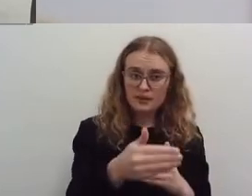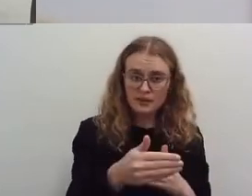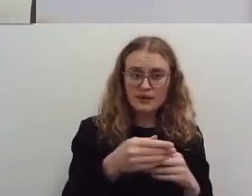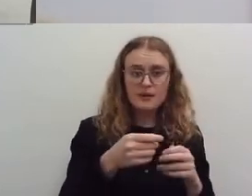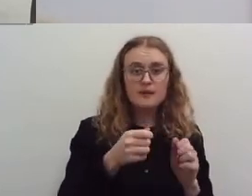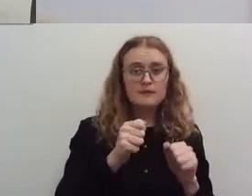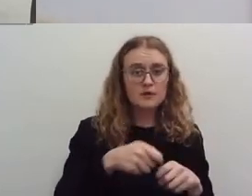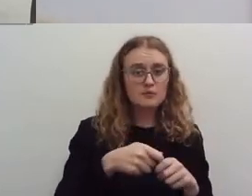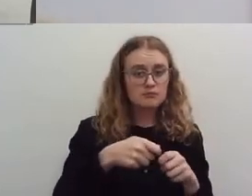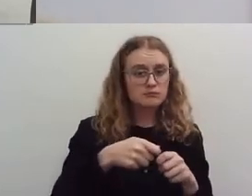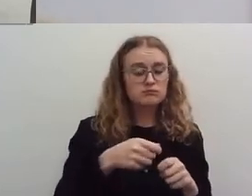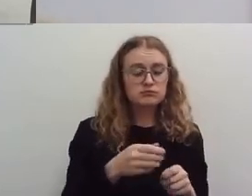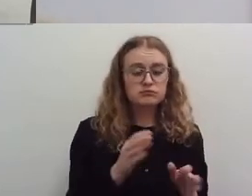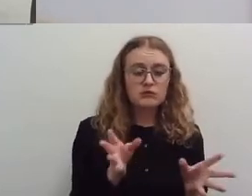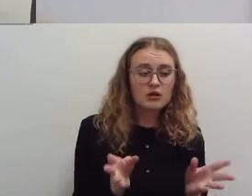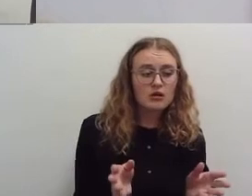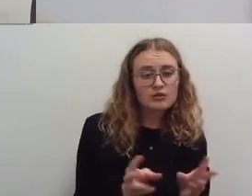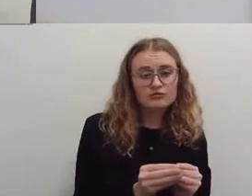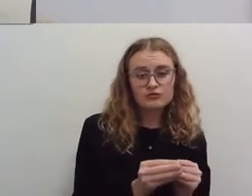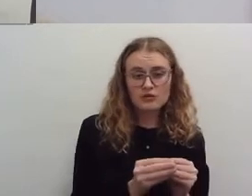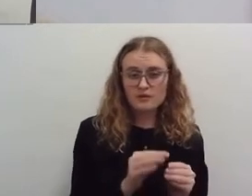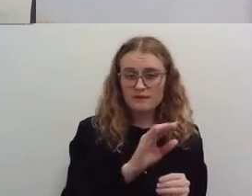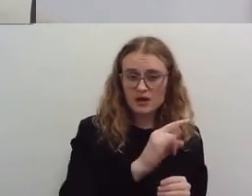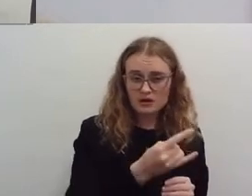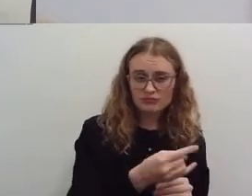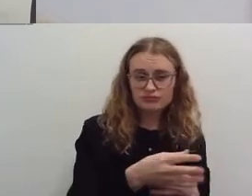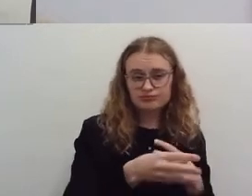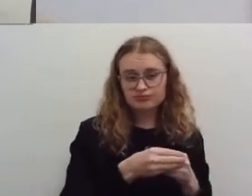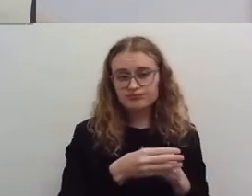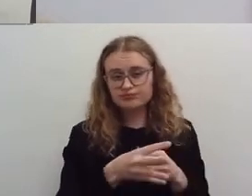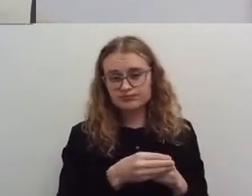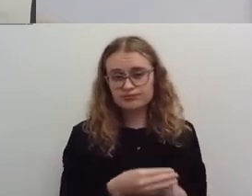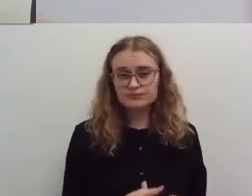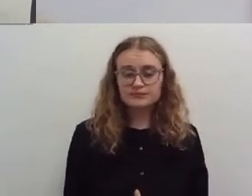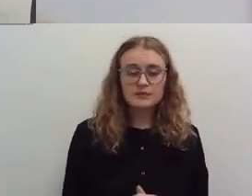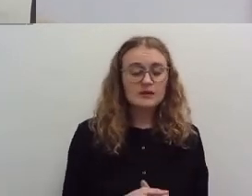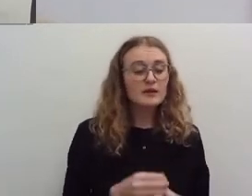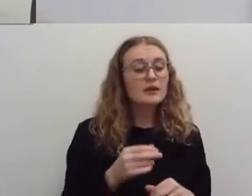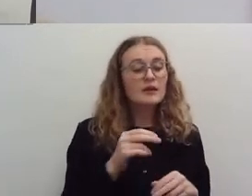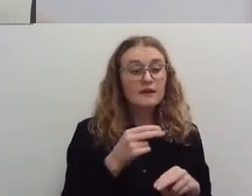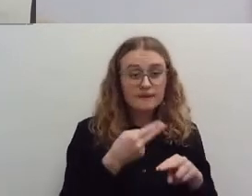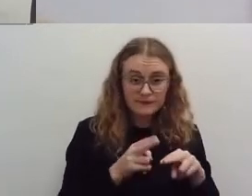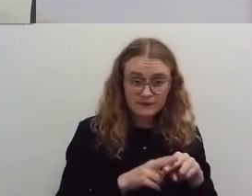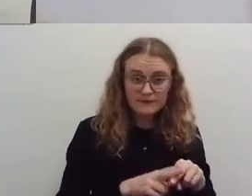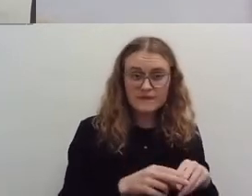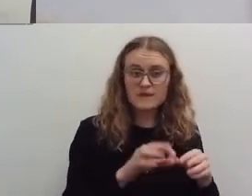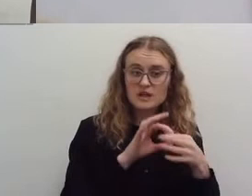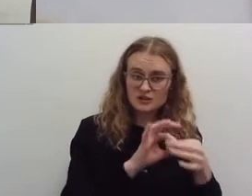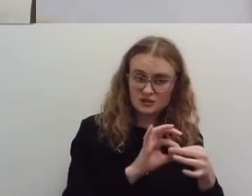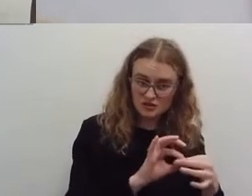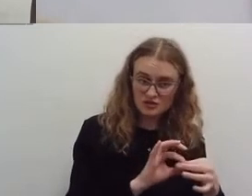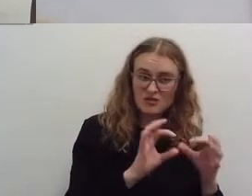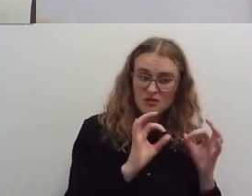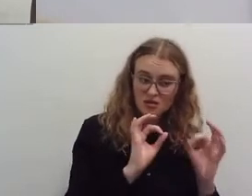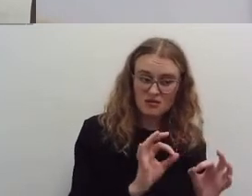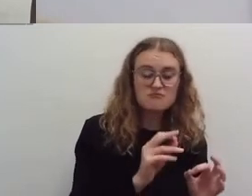forms an emotional bond with both parents. And this also has to do with the general